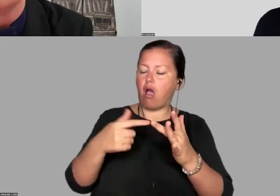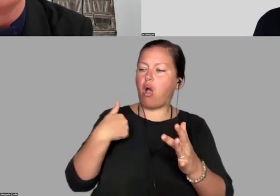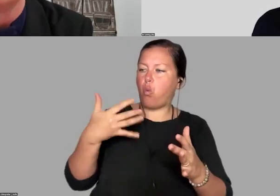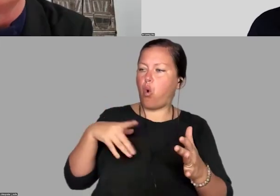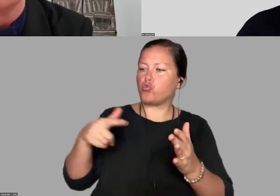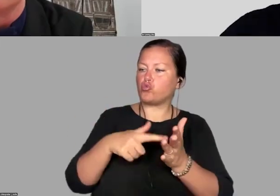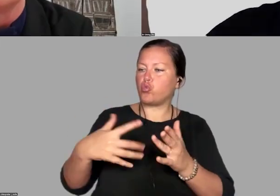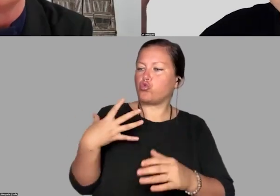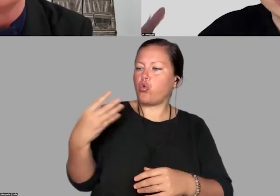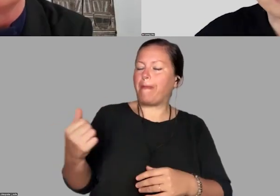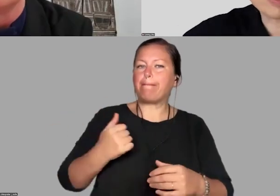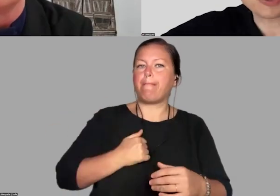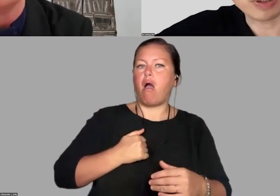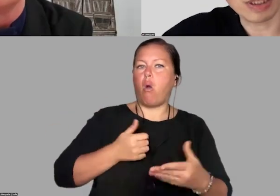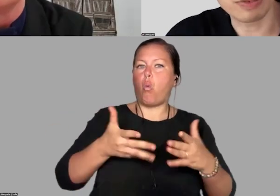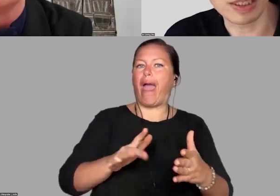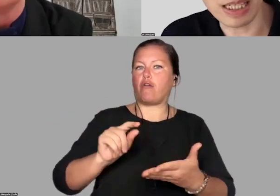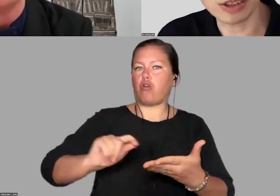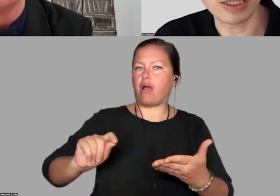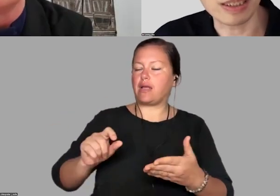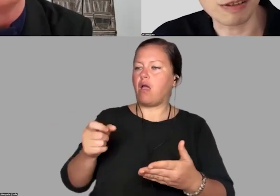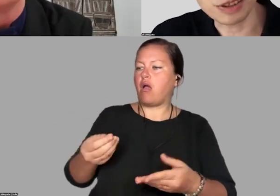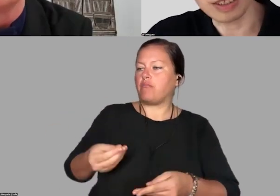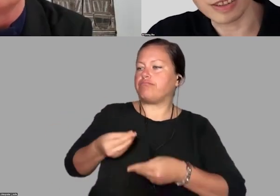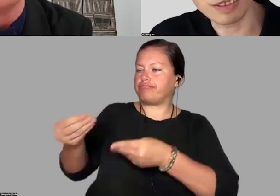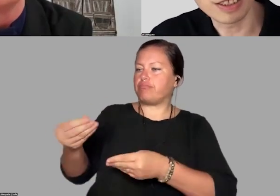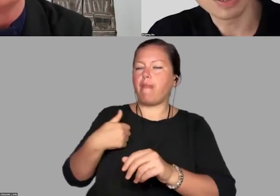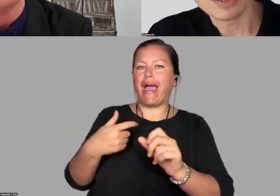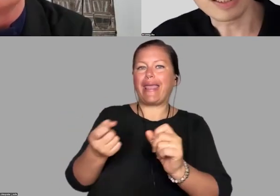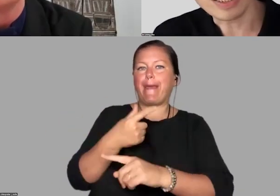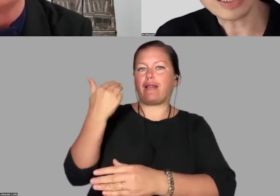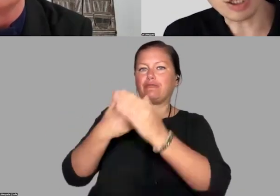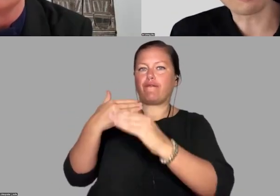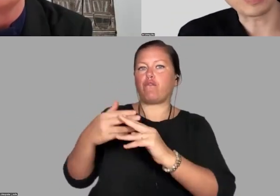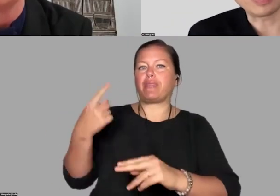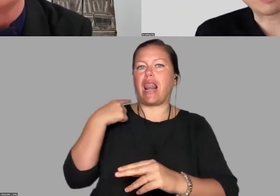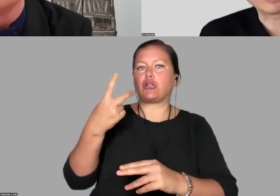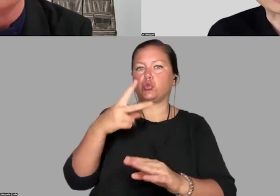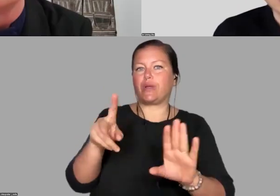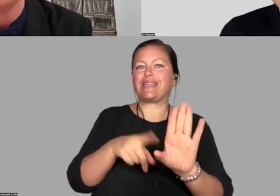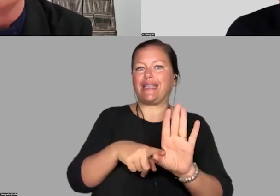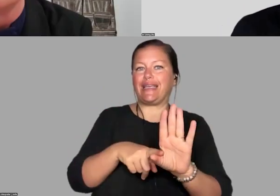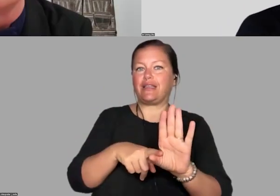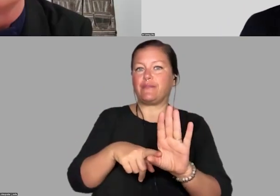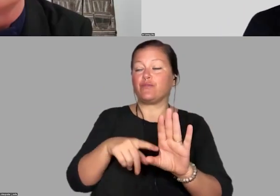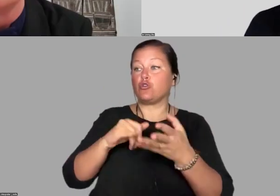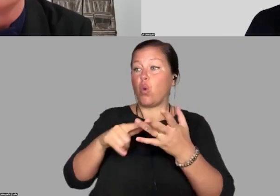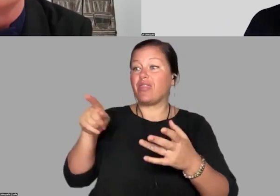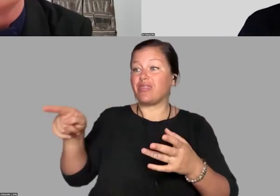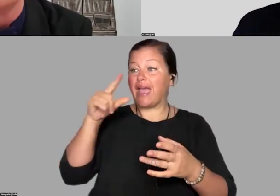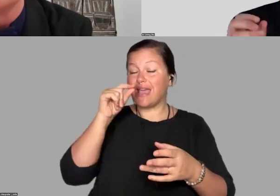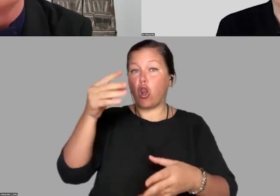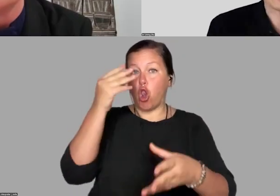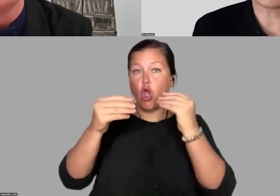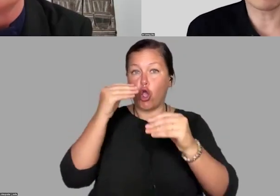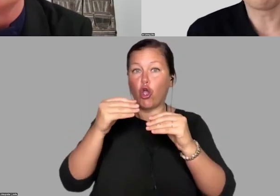own style. Here's my email history of the last 20 years, and they can sort of even learn in context without doing retraining.